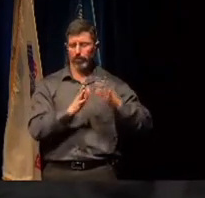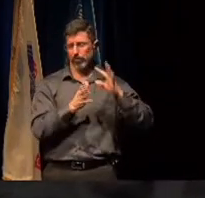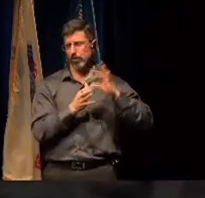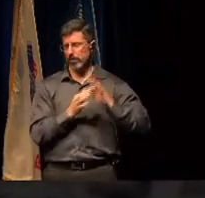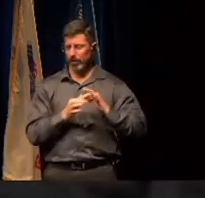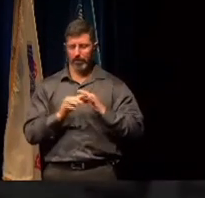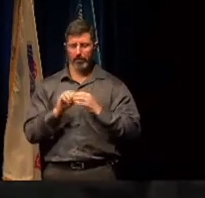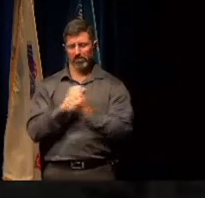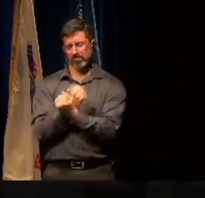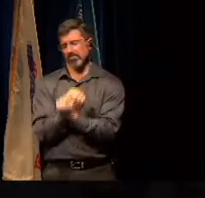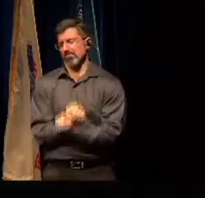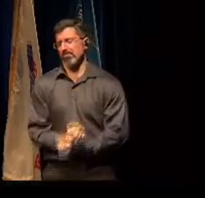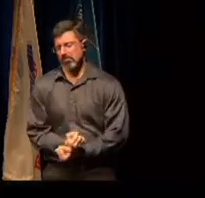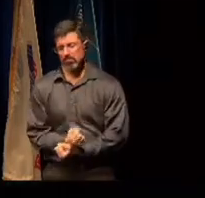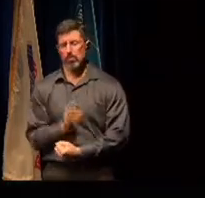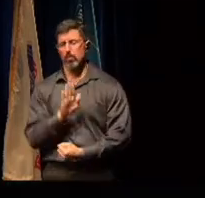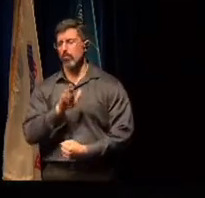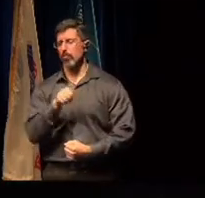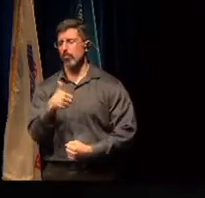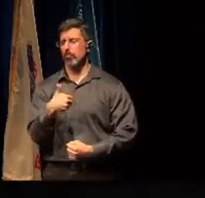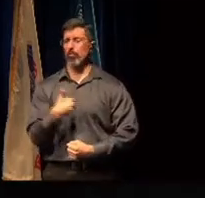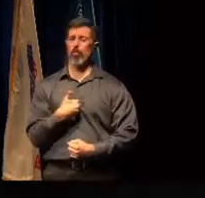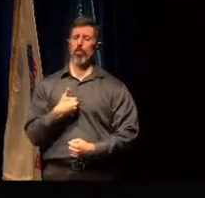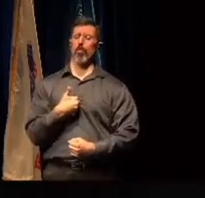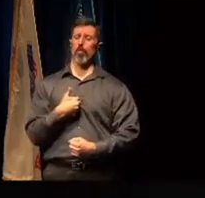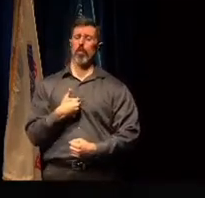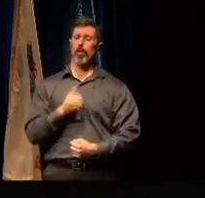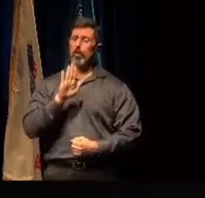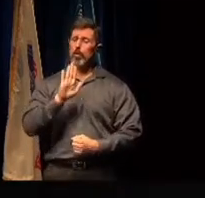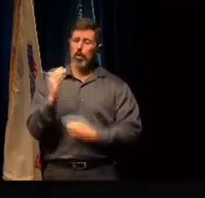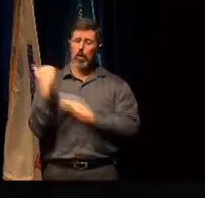the burden's too heavy